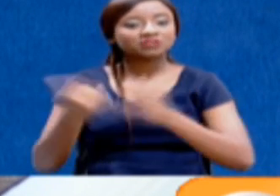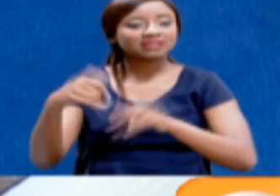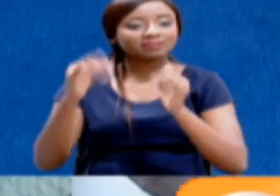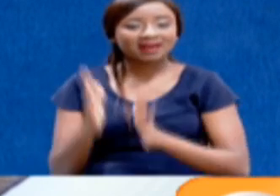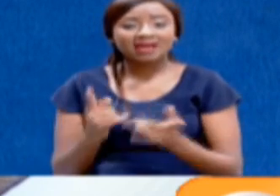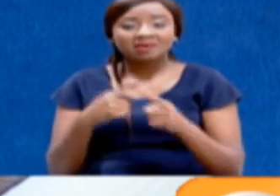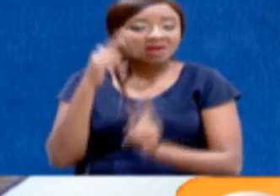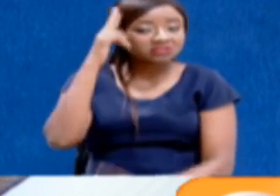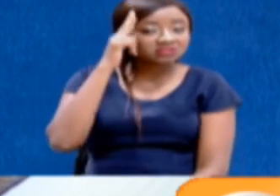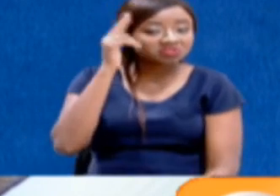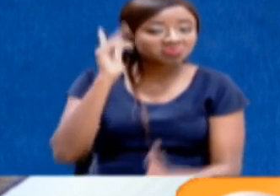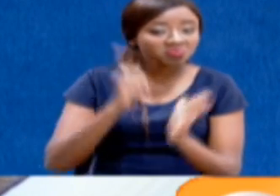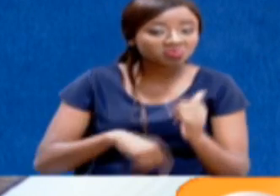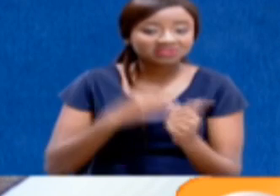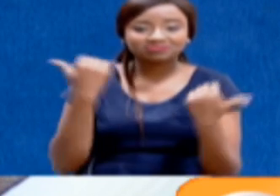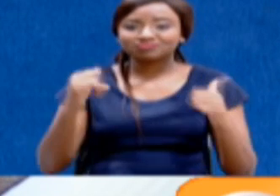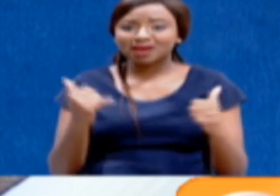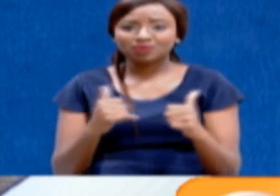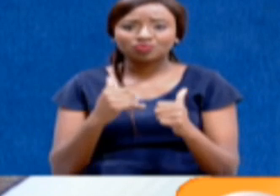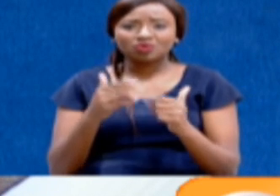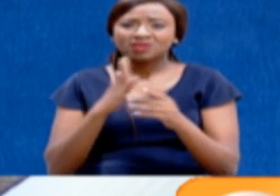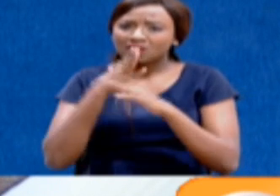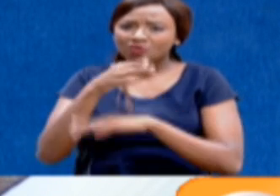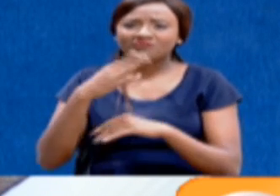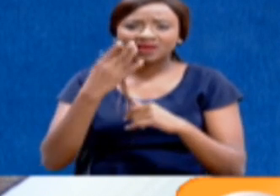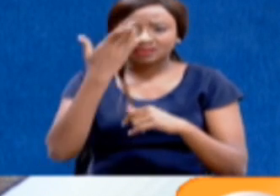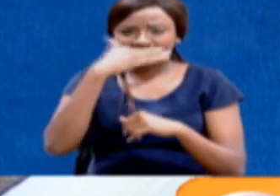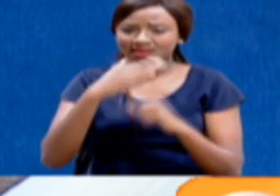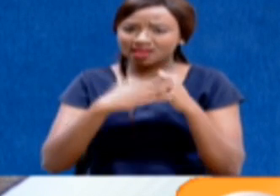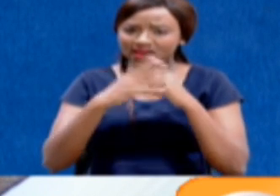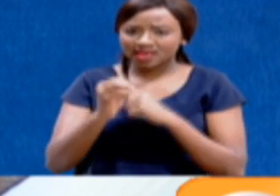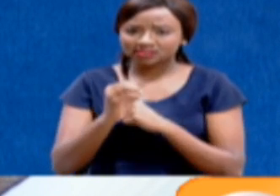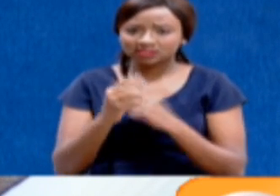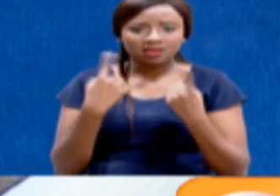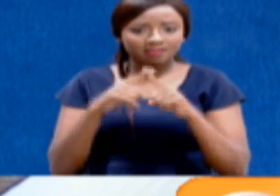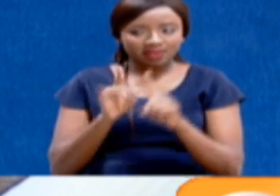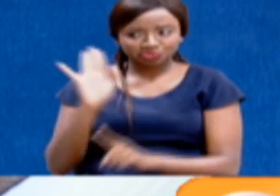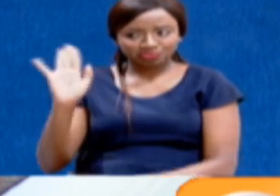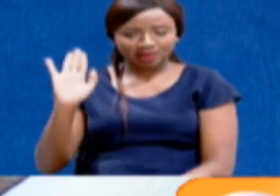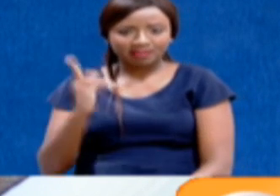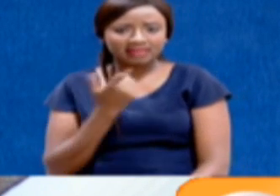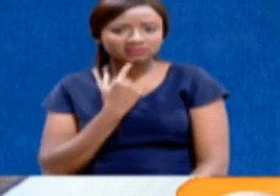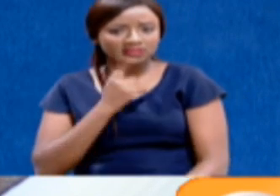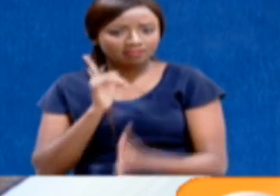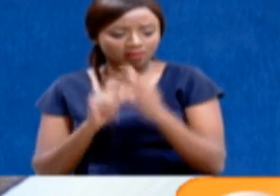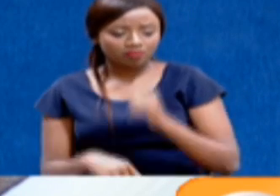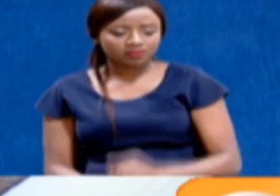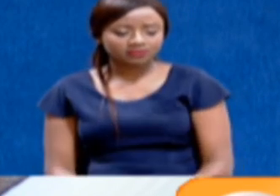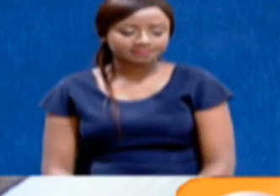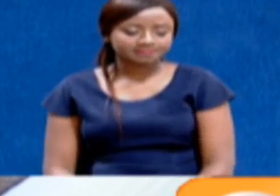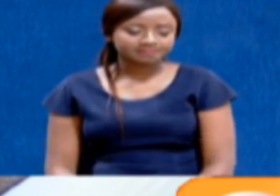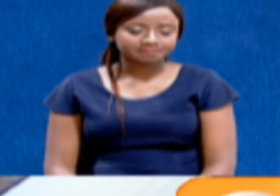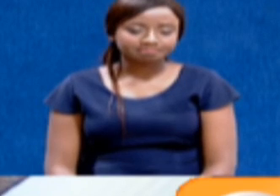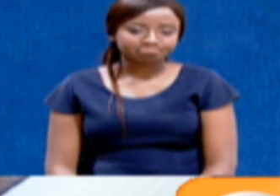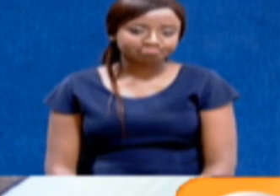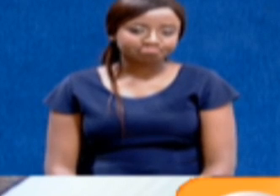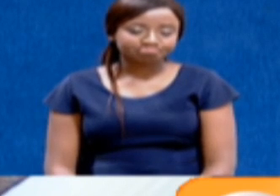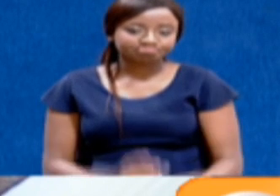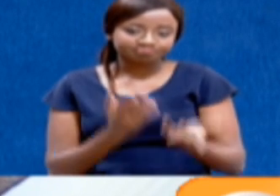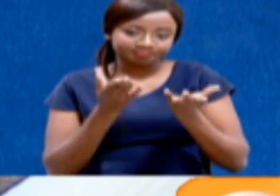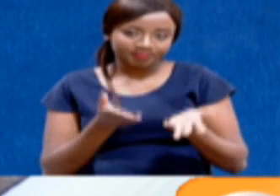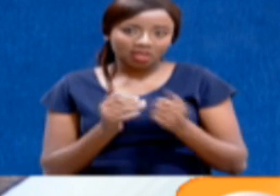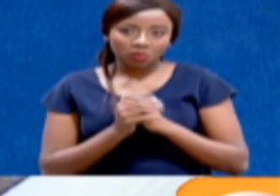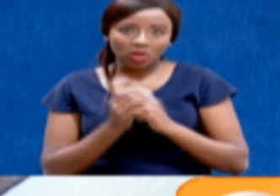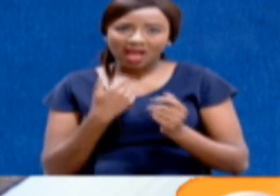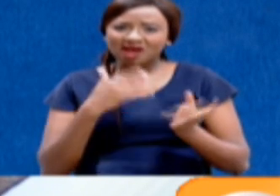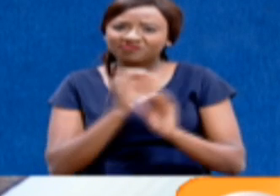without justification for over 90 days. Interesting to note, the Watchdog's Director General Wangombe Kariuki says that so